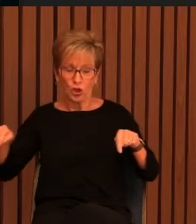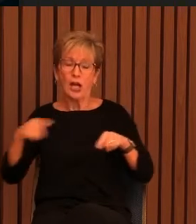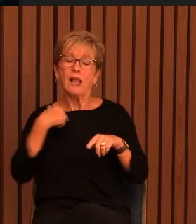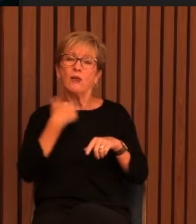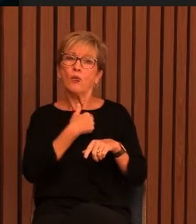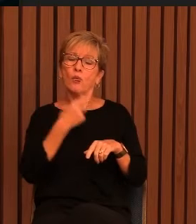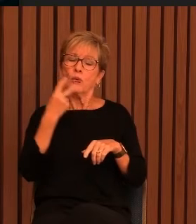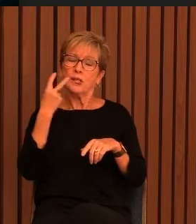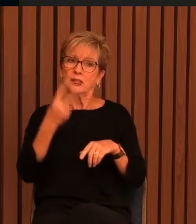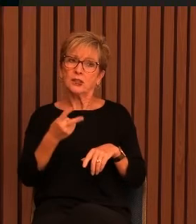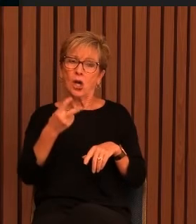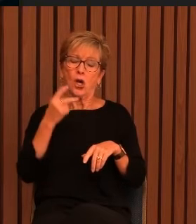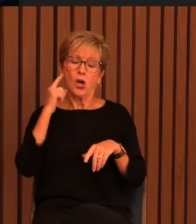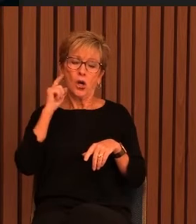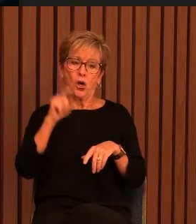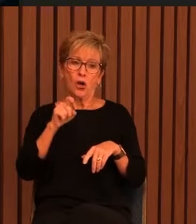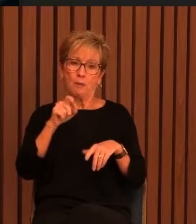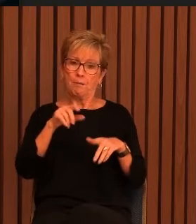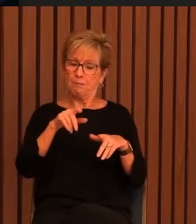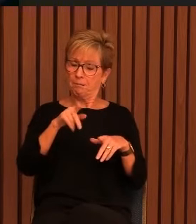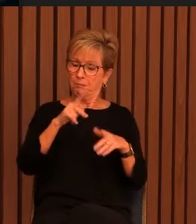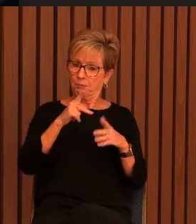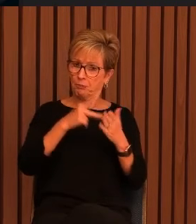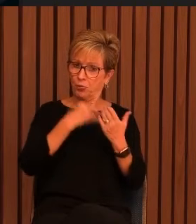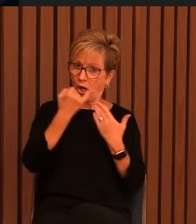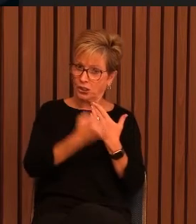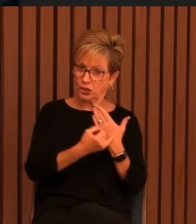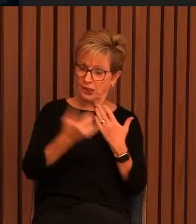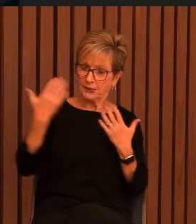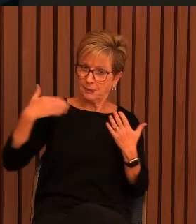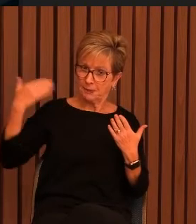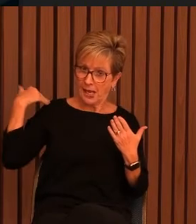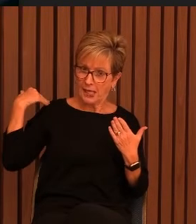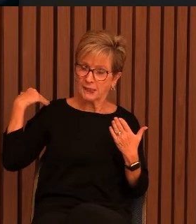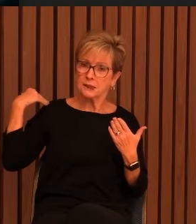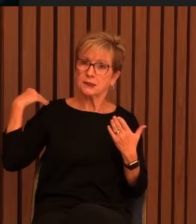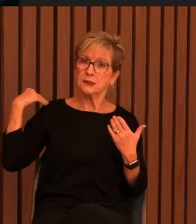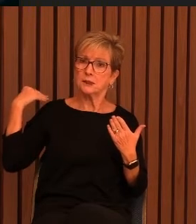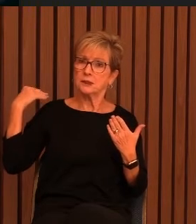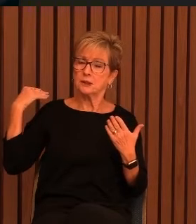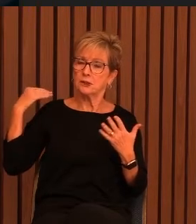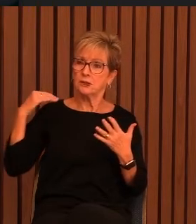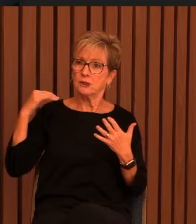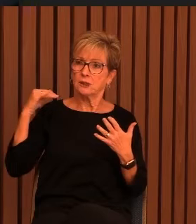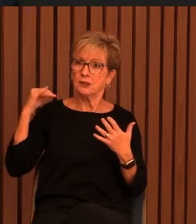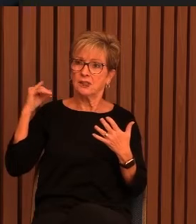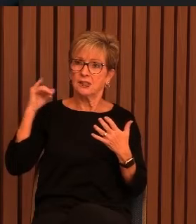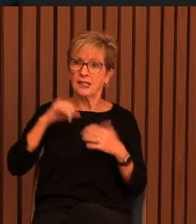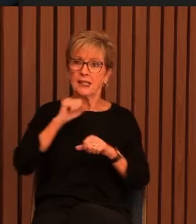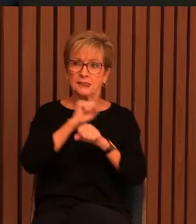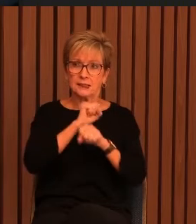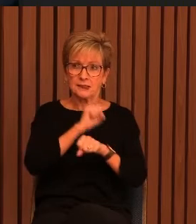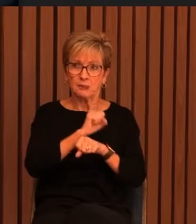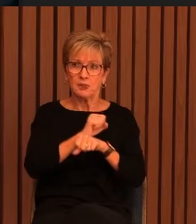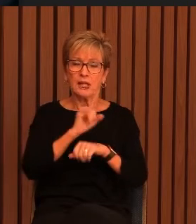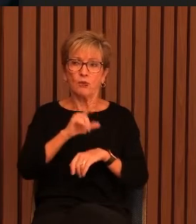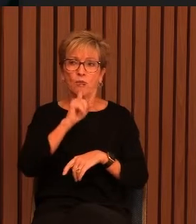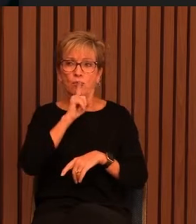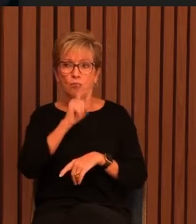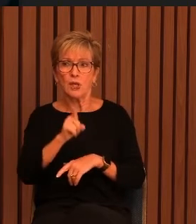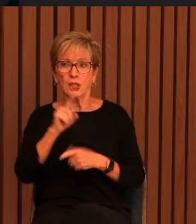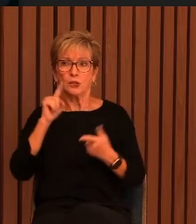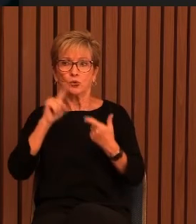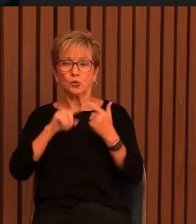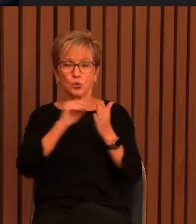You saw projects and tasks that were real, authentic, and meaningful to students. You saw evidence